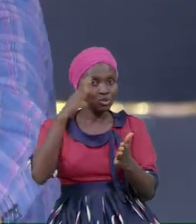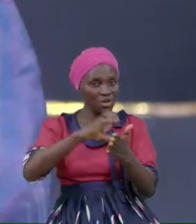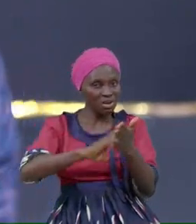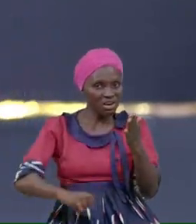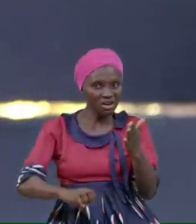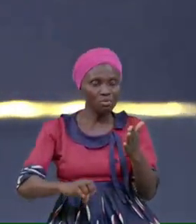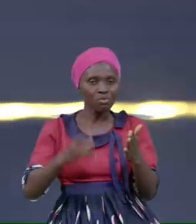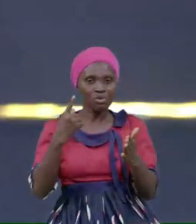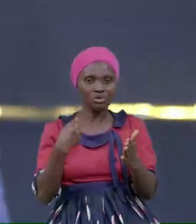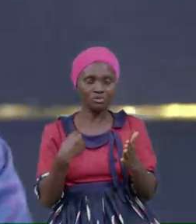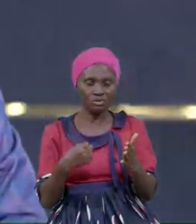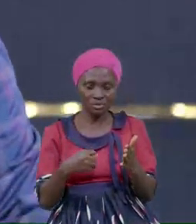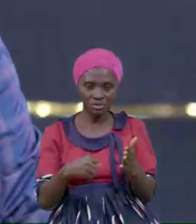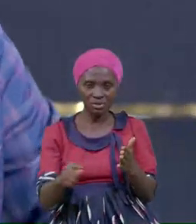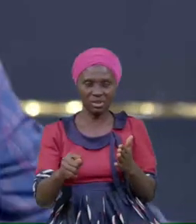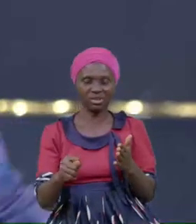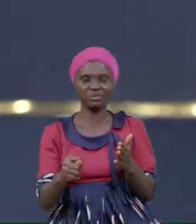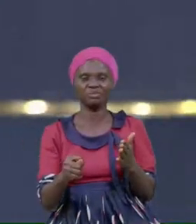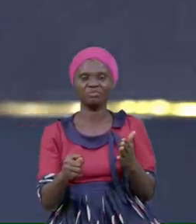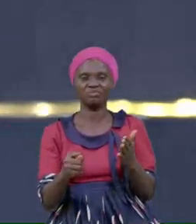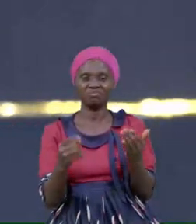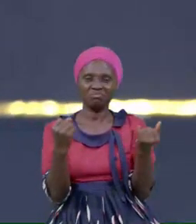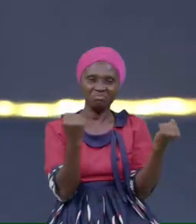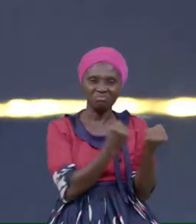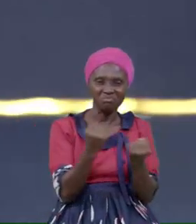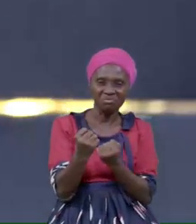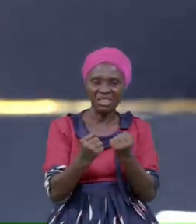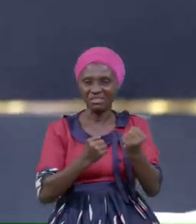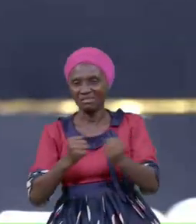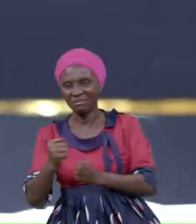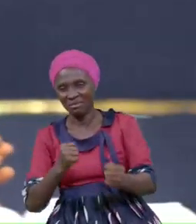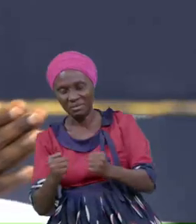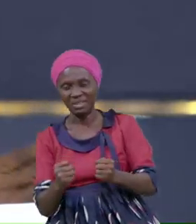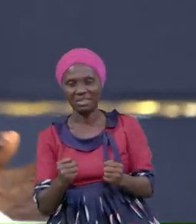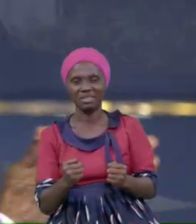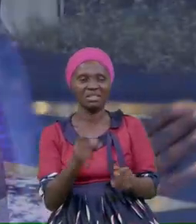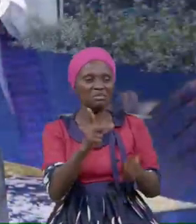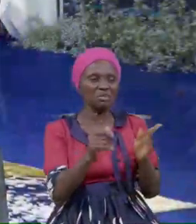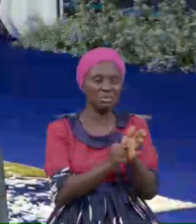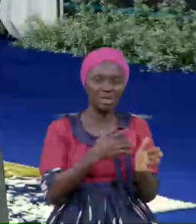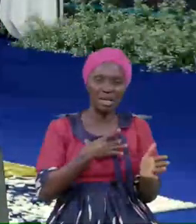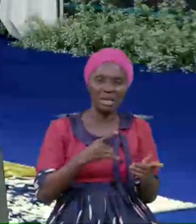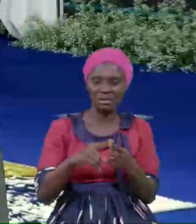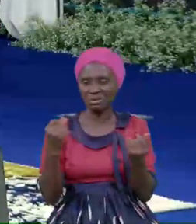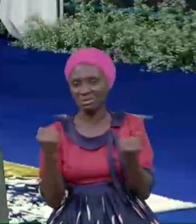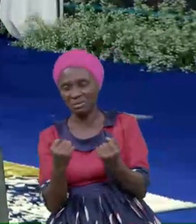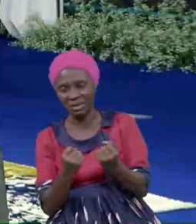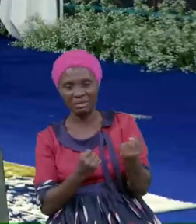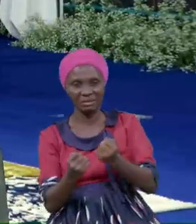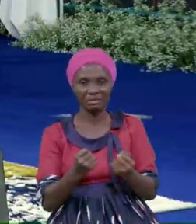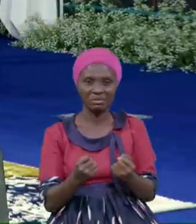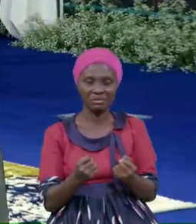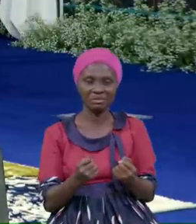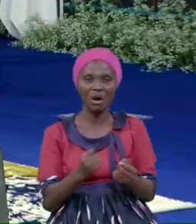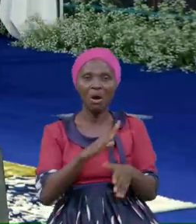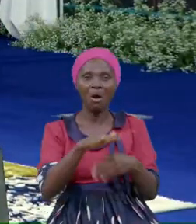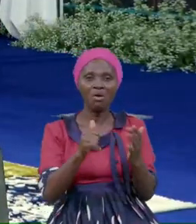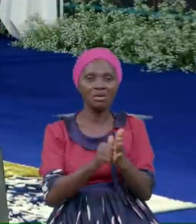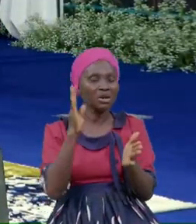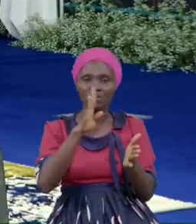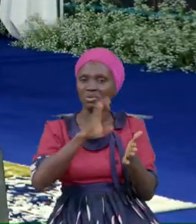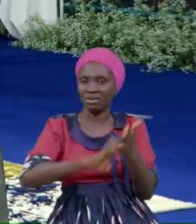have, pushing down and treading upon people. He sees the gentleness. See, when the grace of God comes